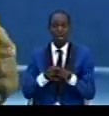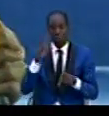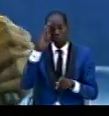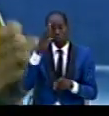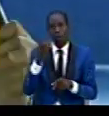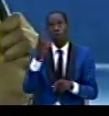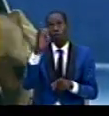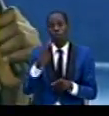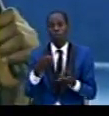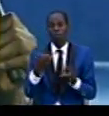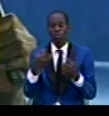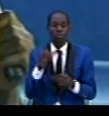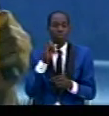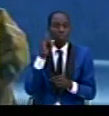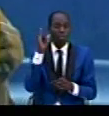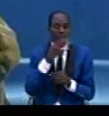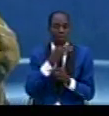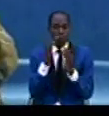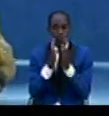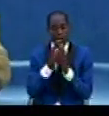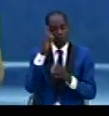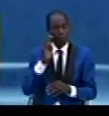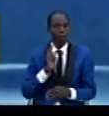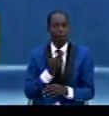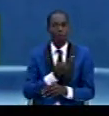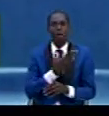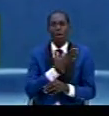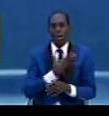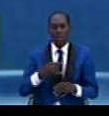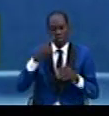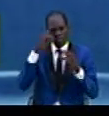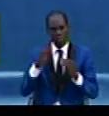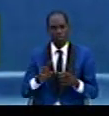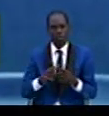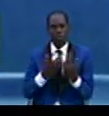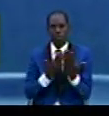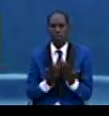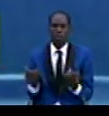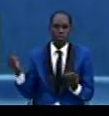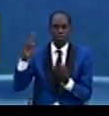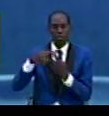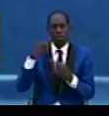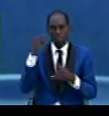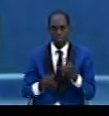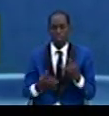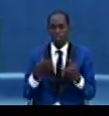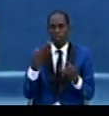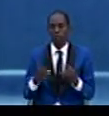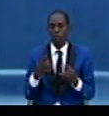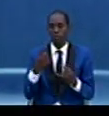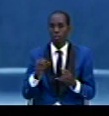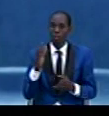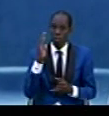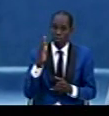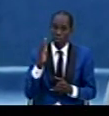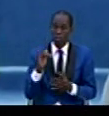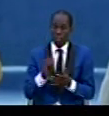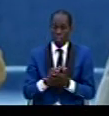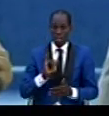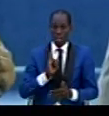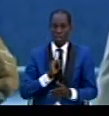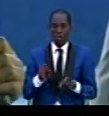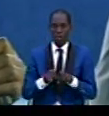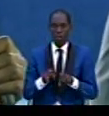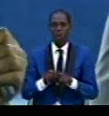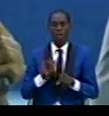for us, and I decided to wait to the end of the program while others were giving their testimony. I said, me also,